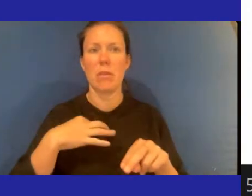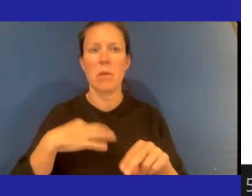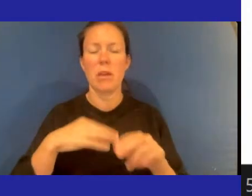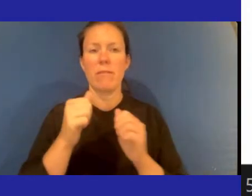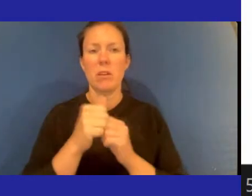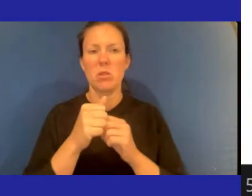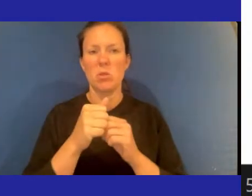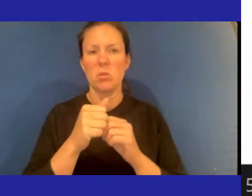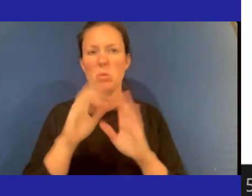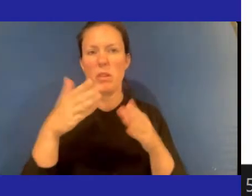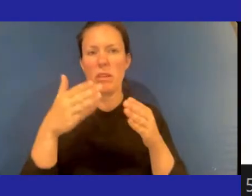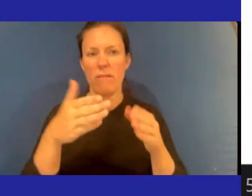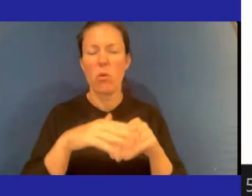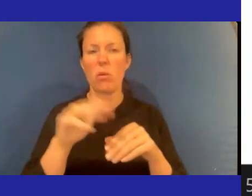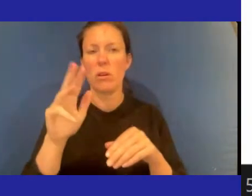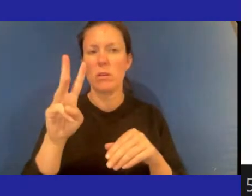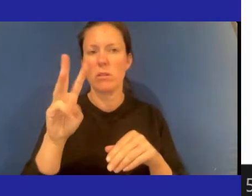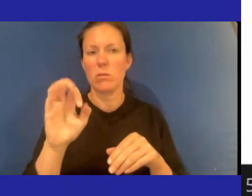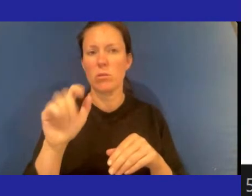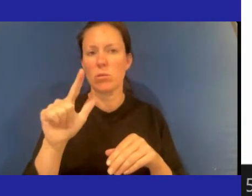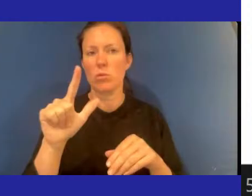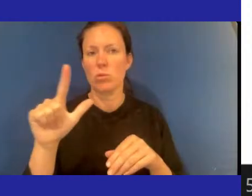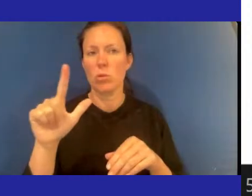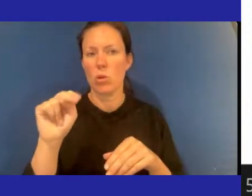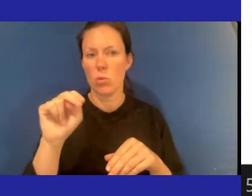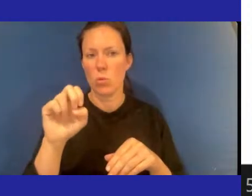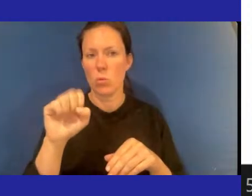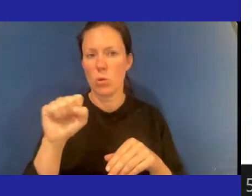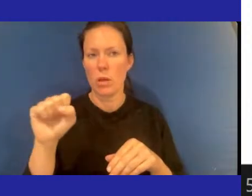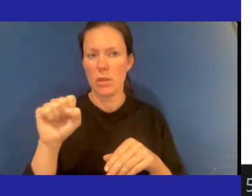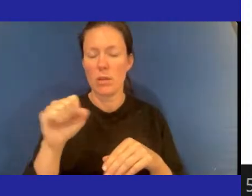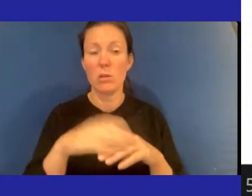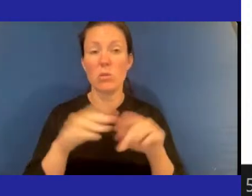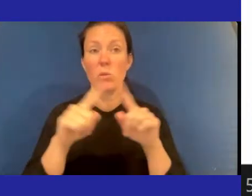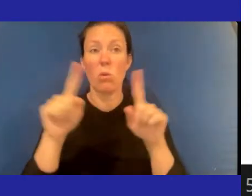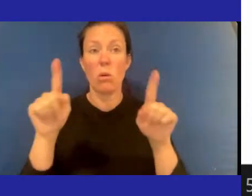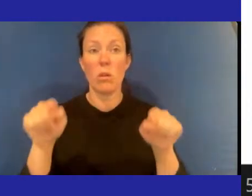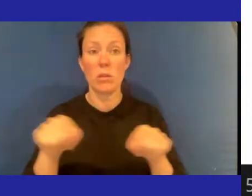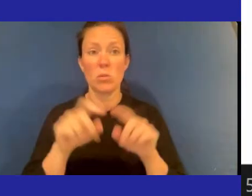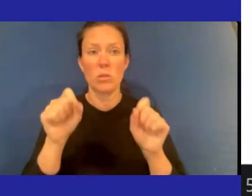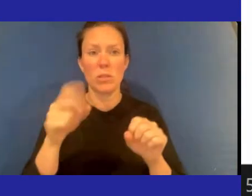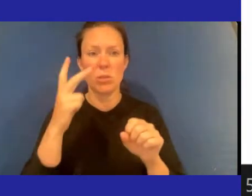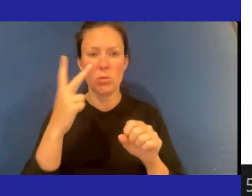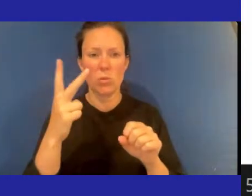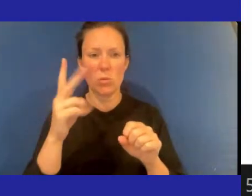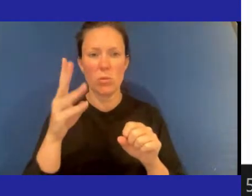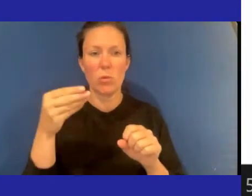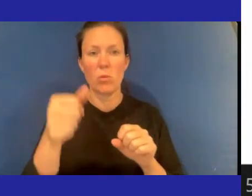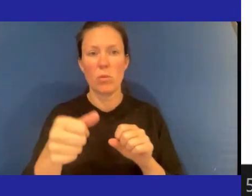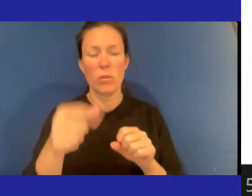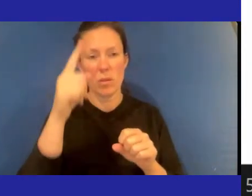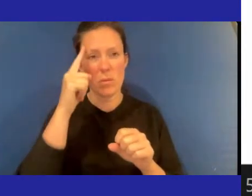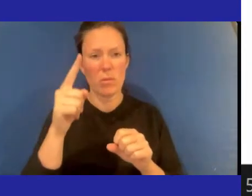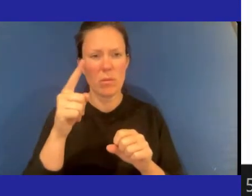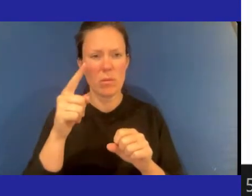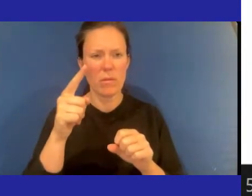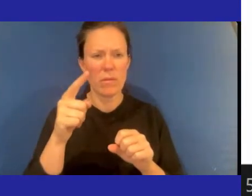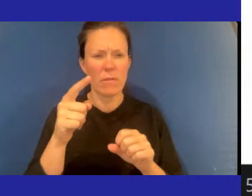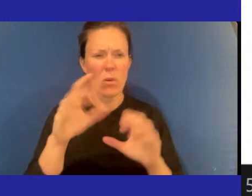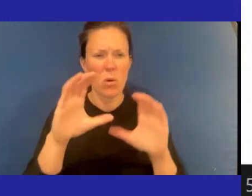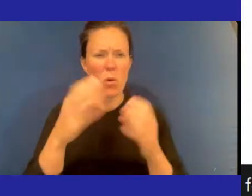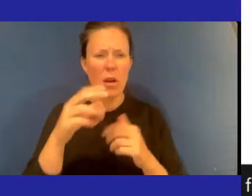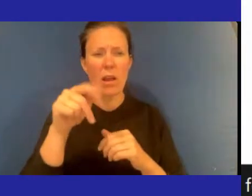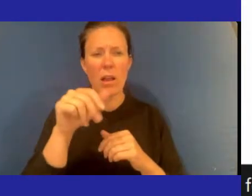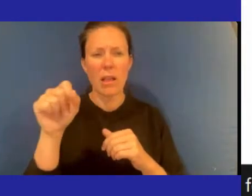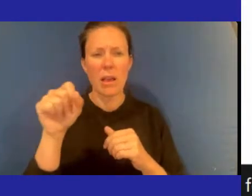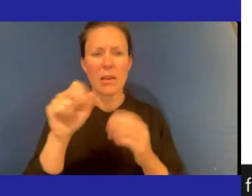wellness. You can see there on the screen, we have reimbursed for ClassPass, which allows people to access